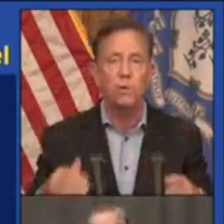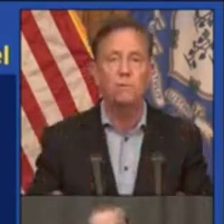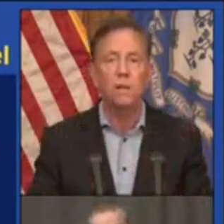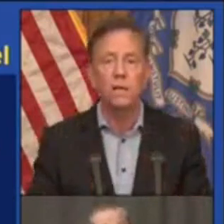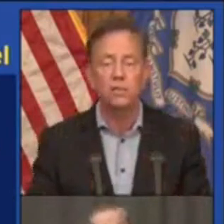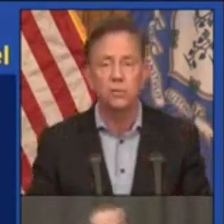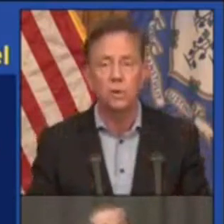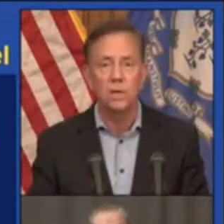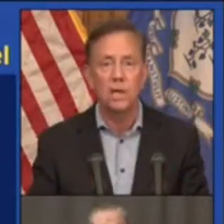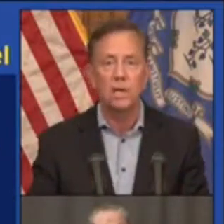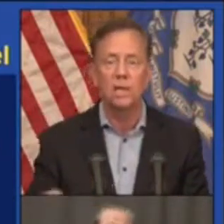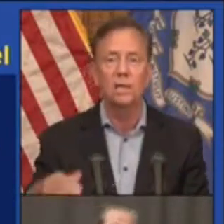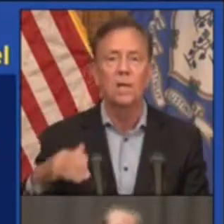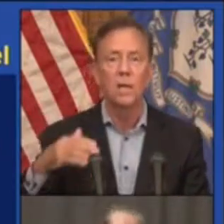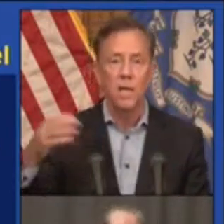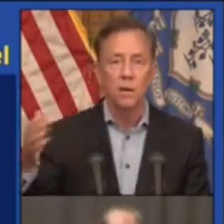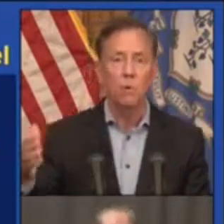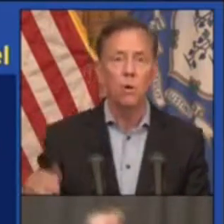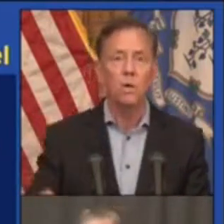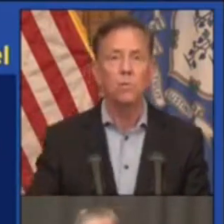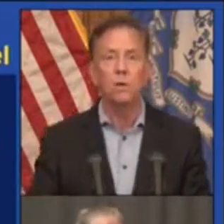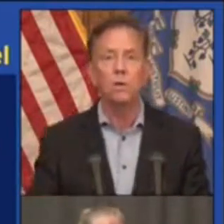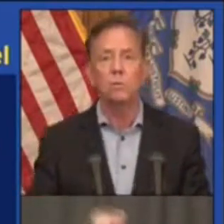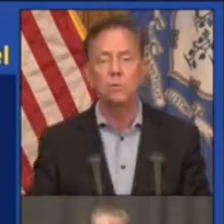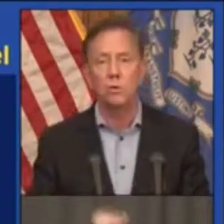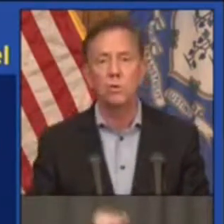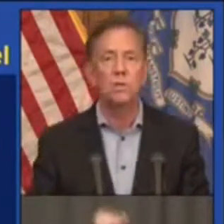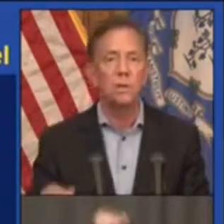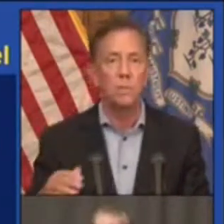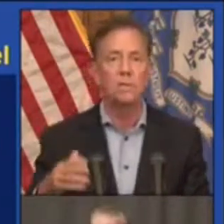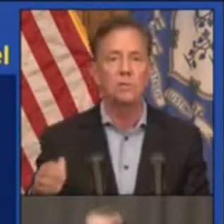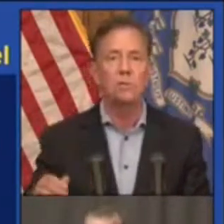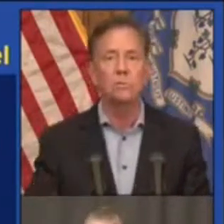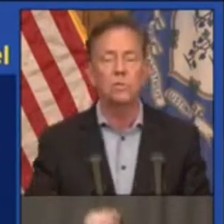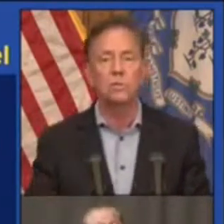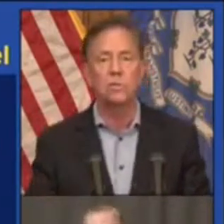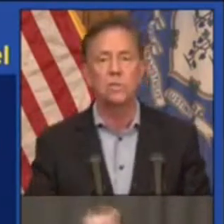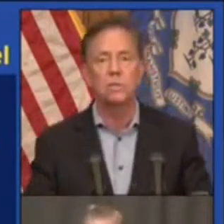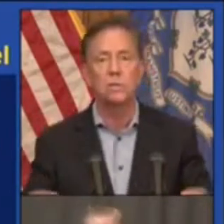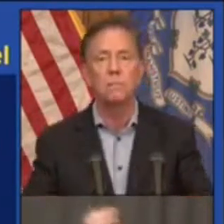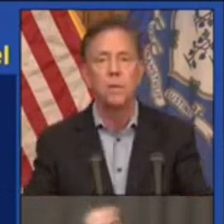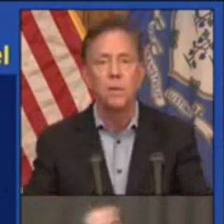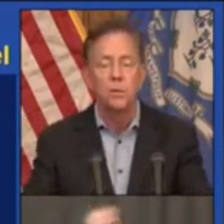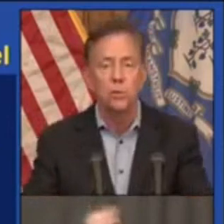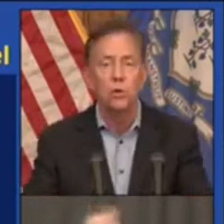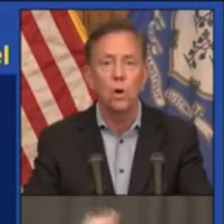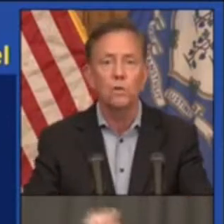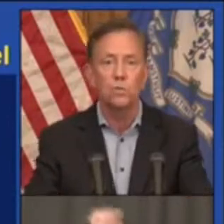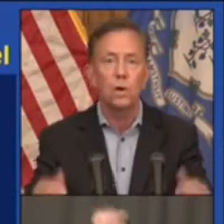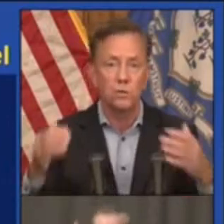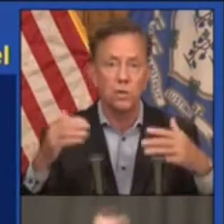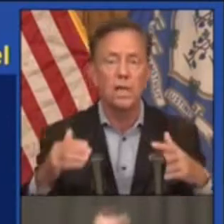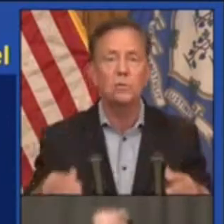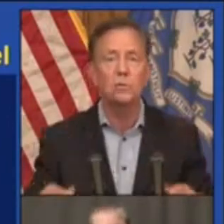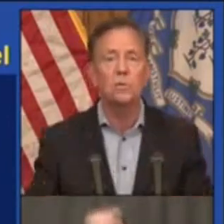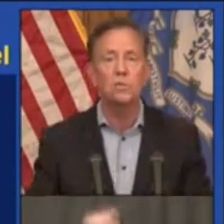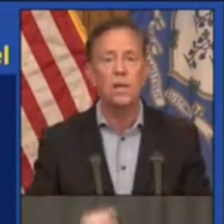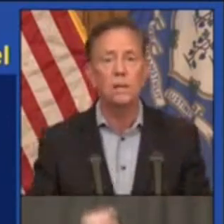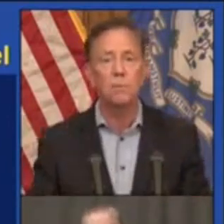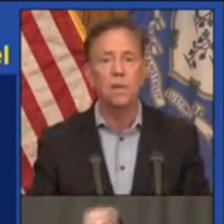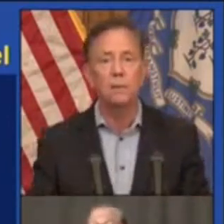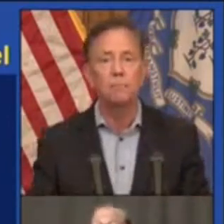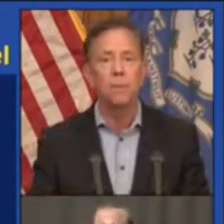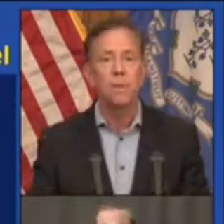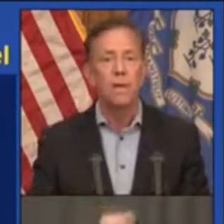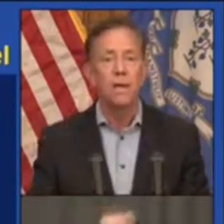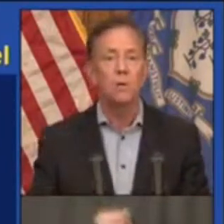you fly to Connecticut. And we're working with New Jersey and Massachusetts and New York as well, so they can do the same